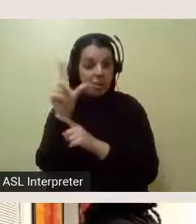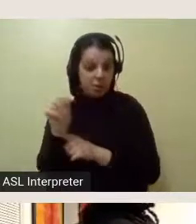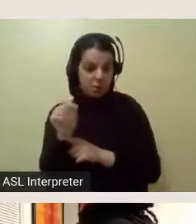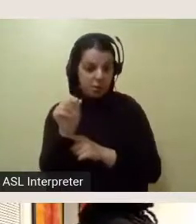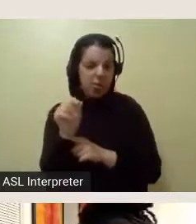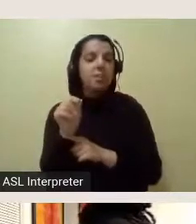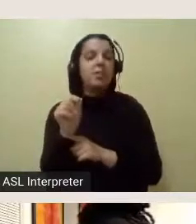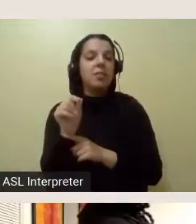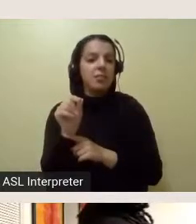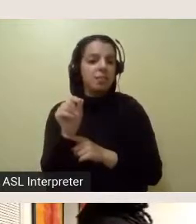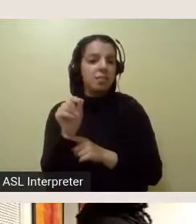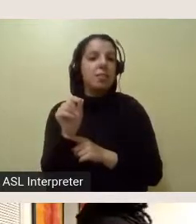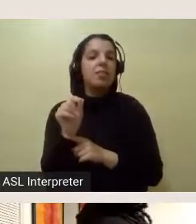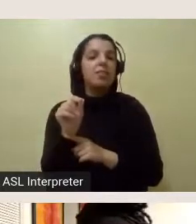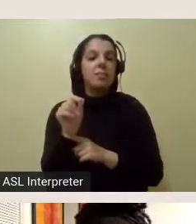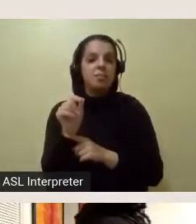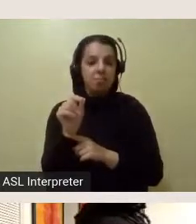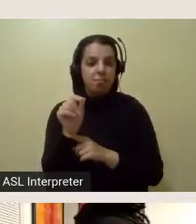more people